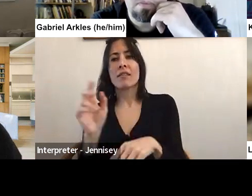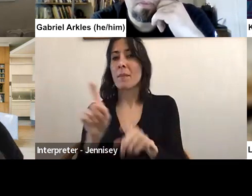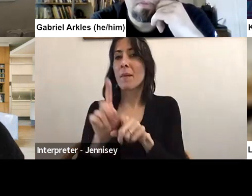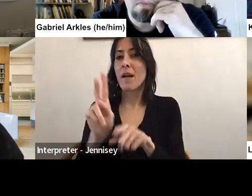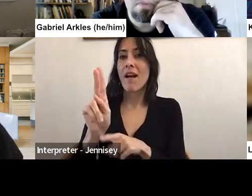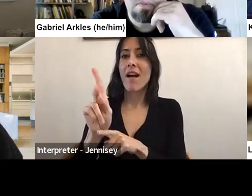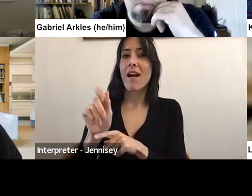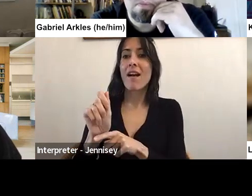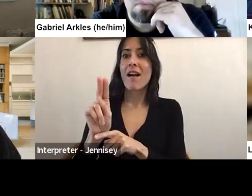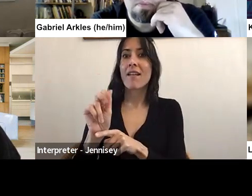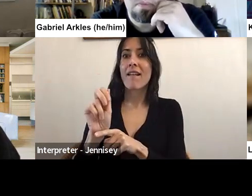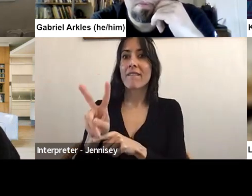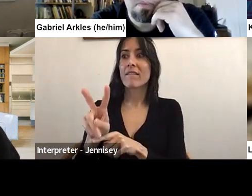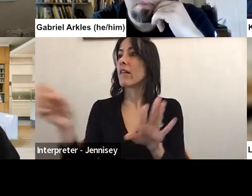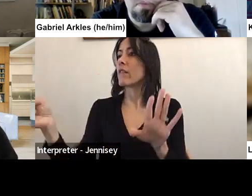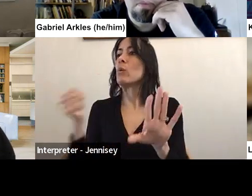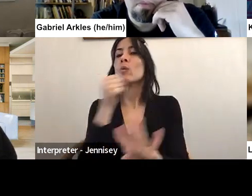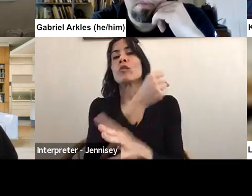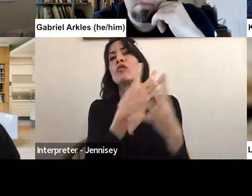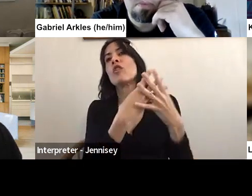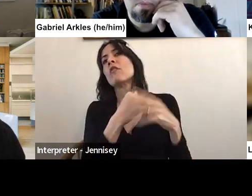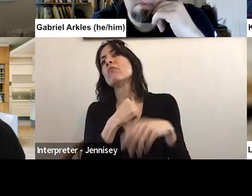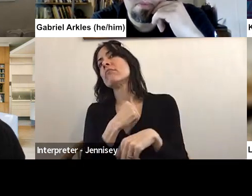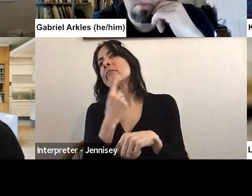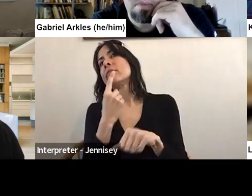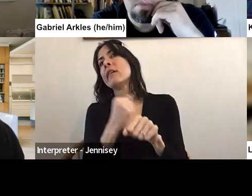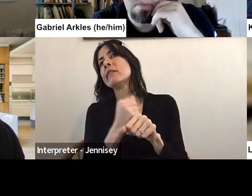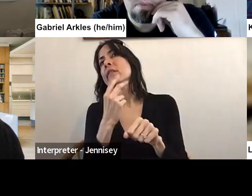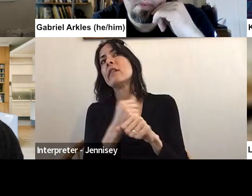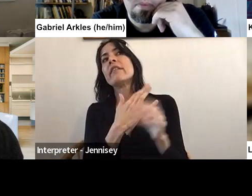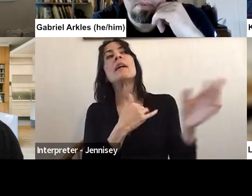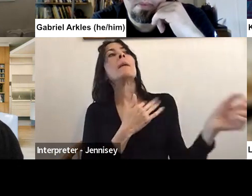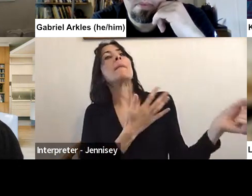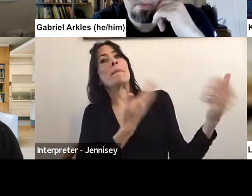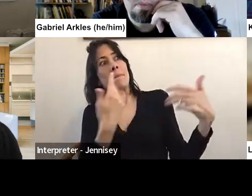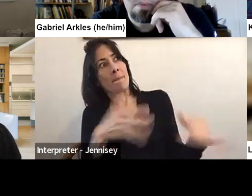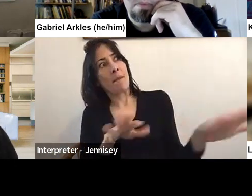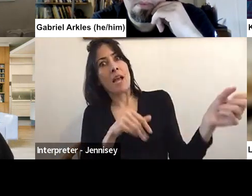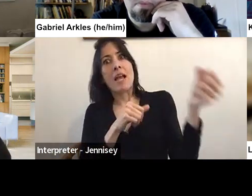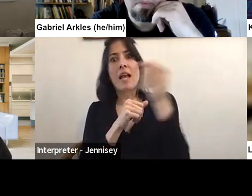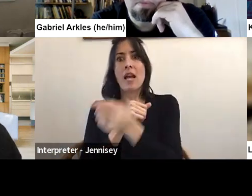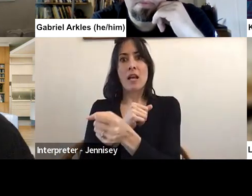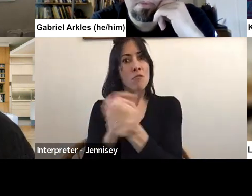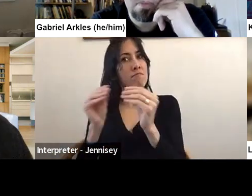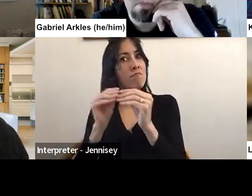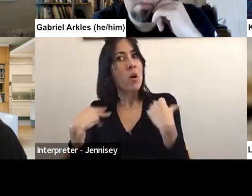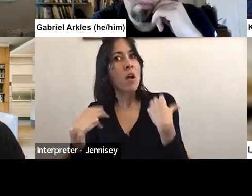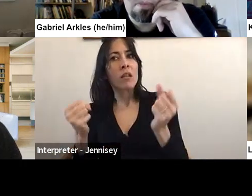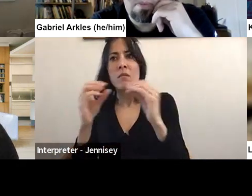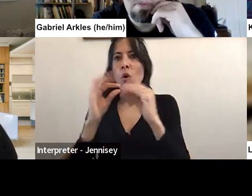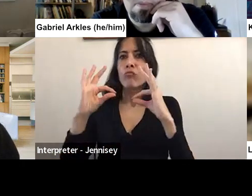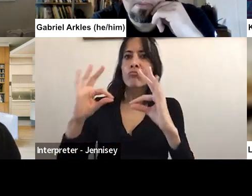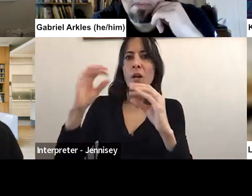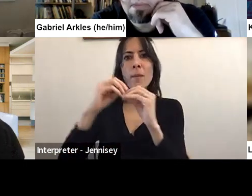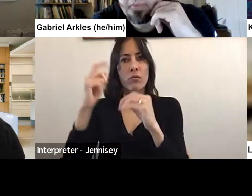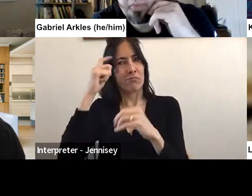prison healthier, right? Like, and I'm not even talking about physical health. I'm talking mental health. Like that's paramount, right?